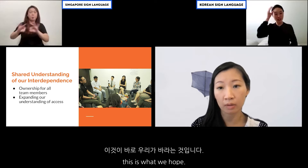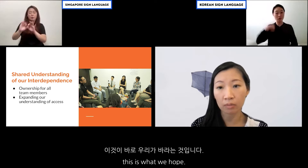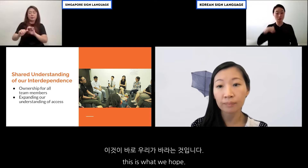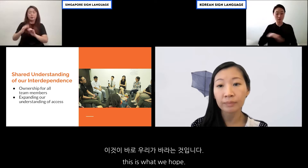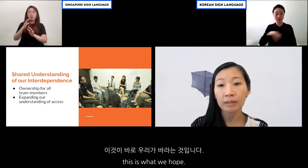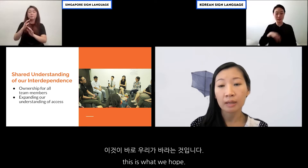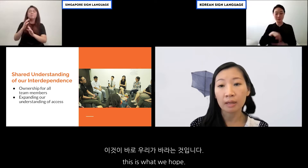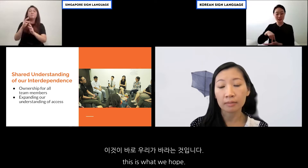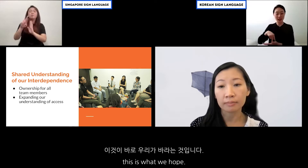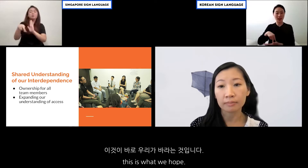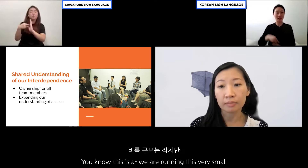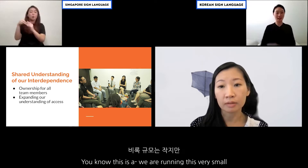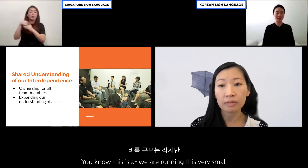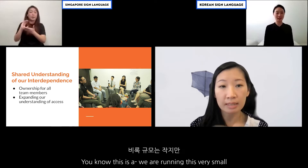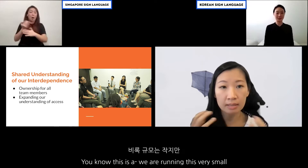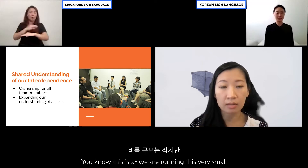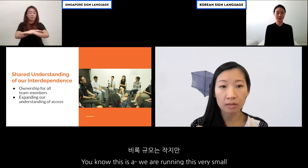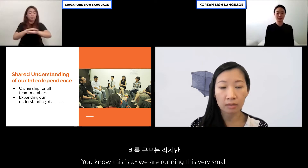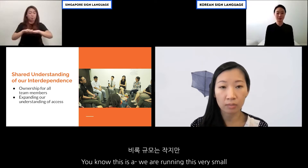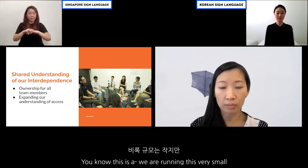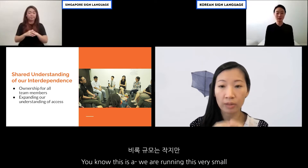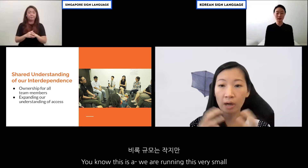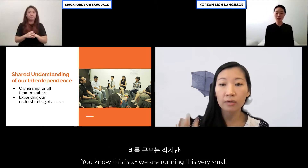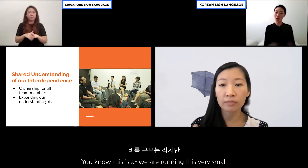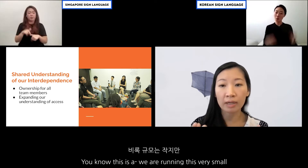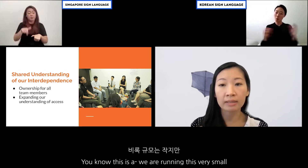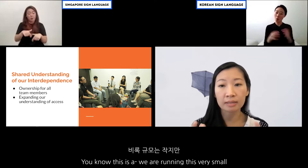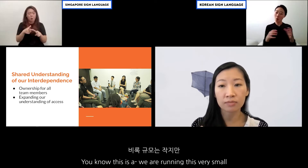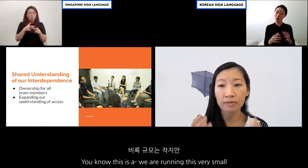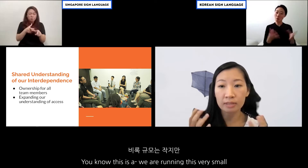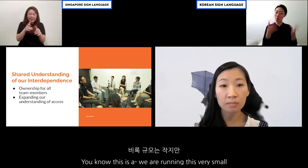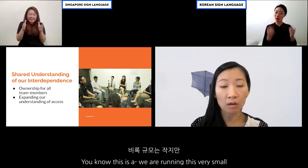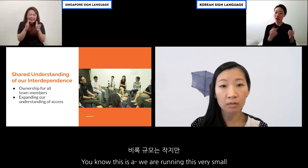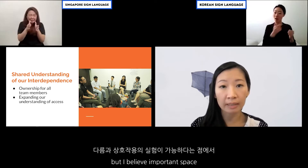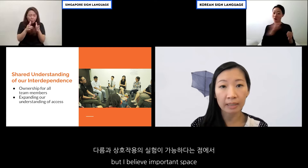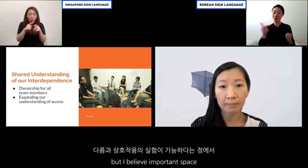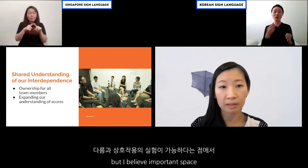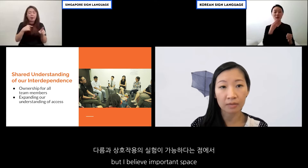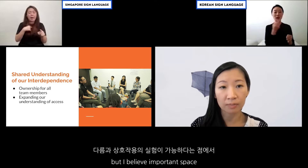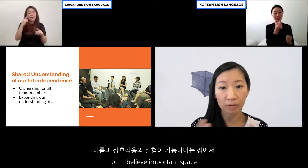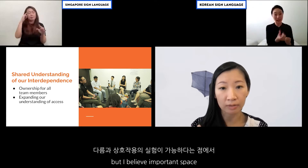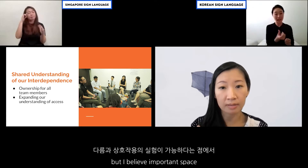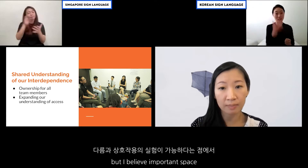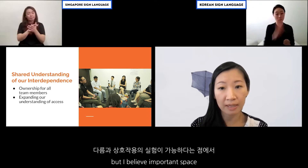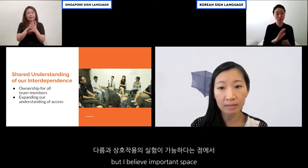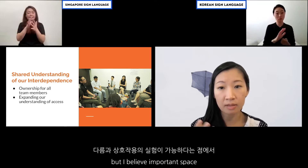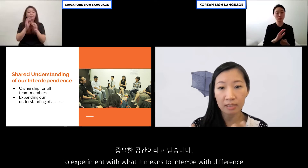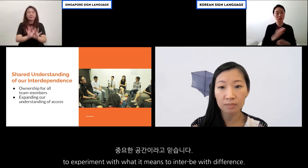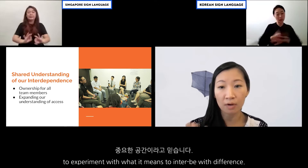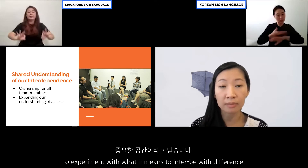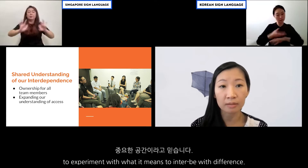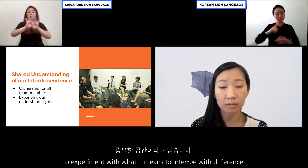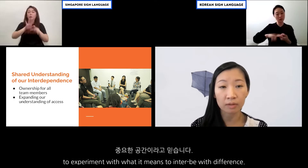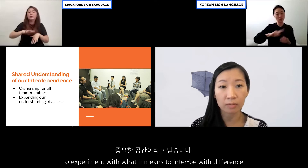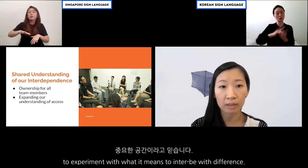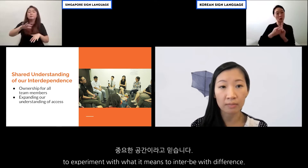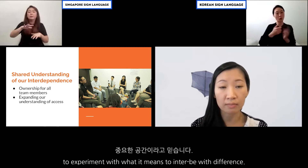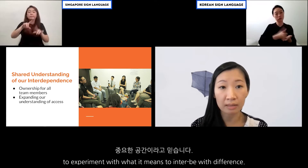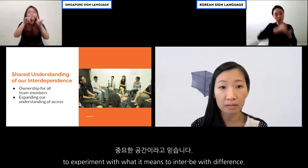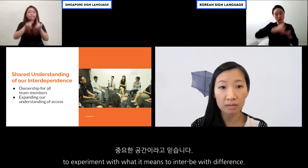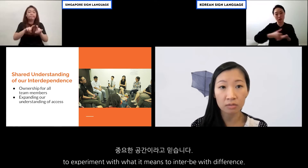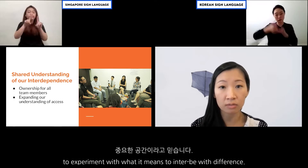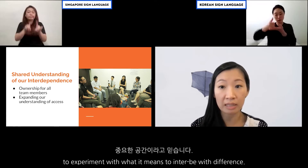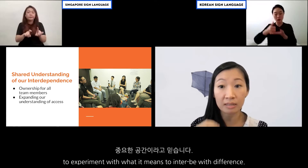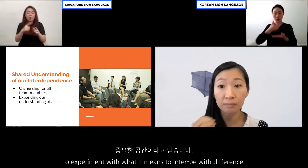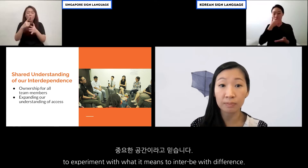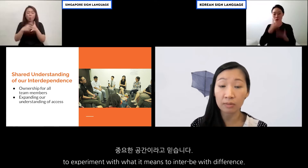what we hope. You know, this is we are running this very small, but I believe important space to experiment with what it